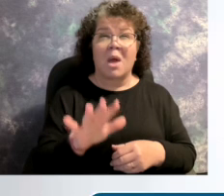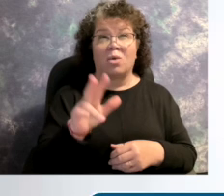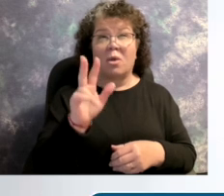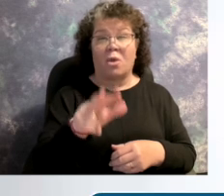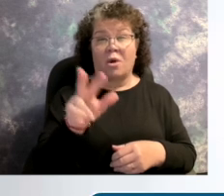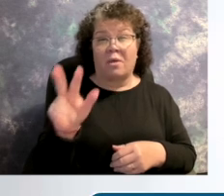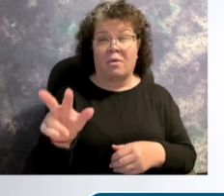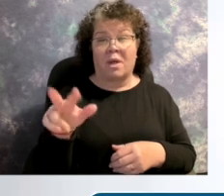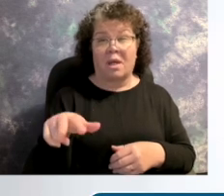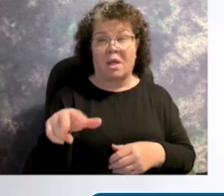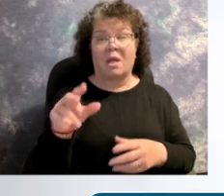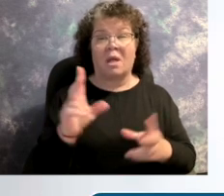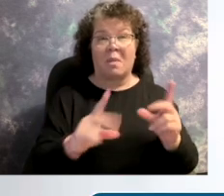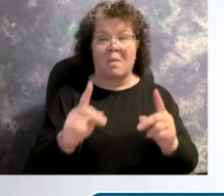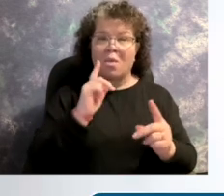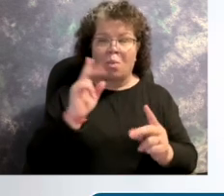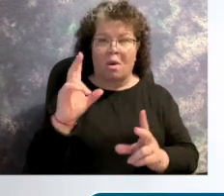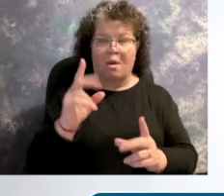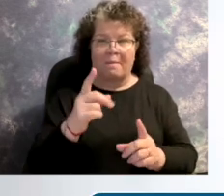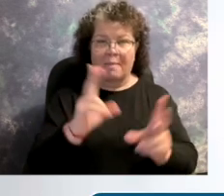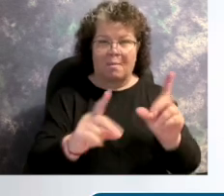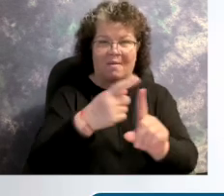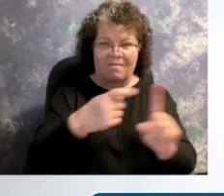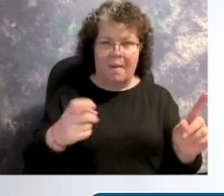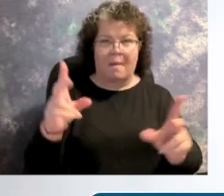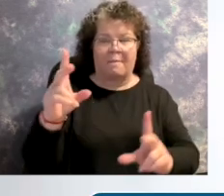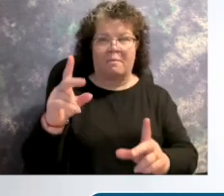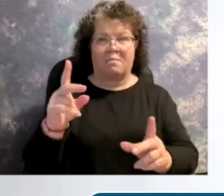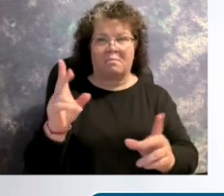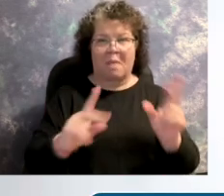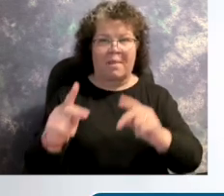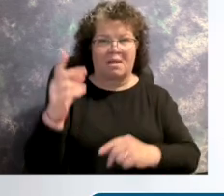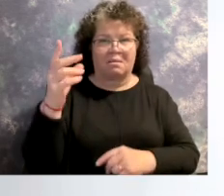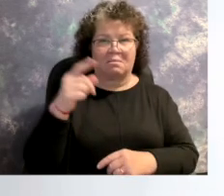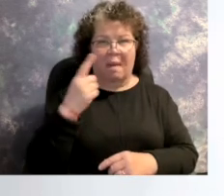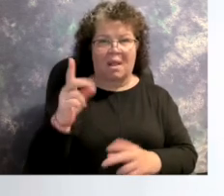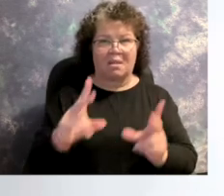33 attendees were public attendees. Next slide.